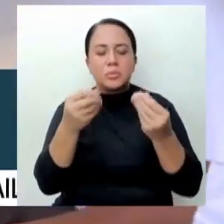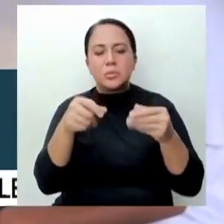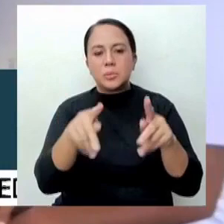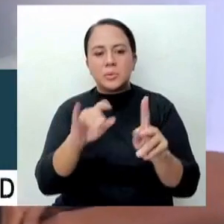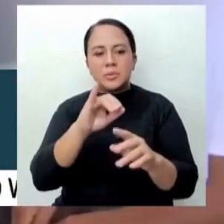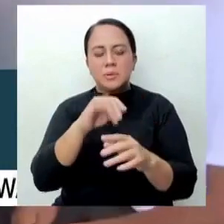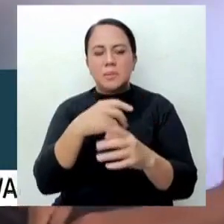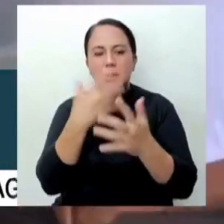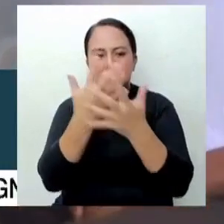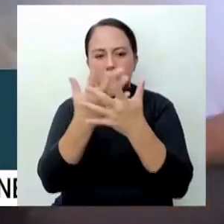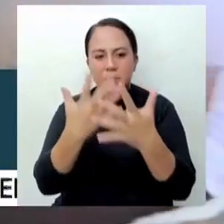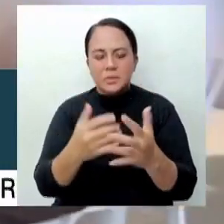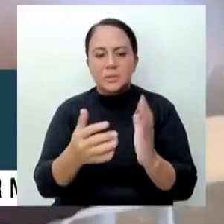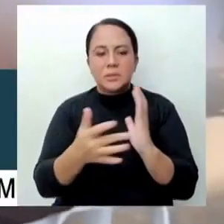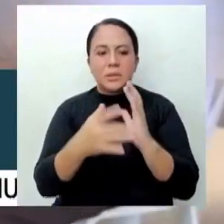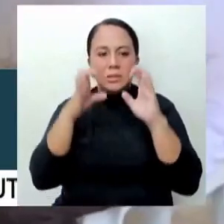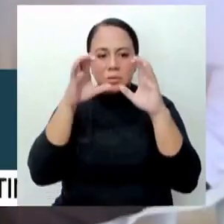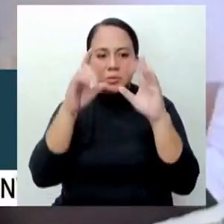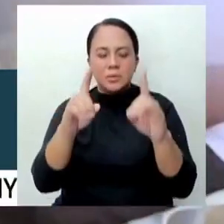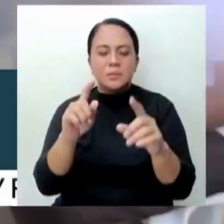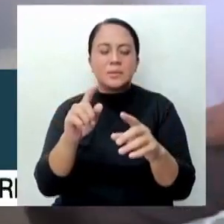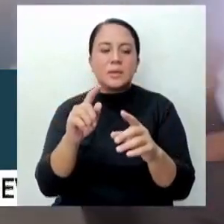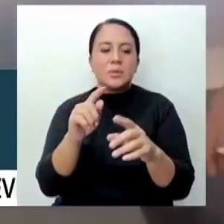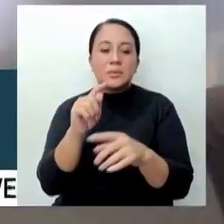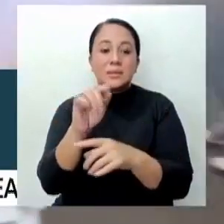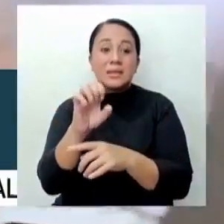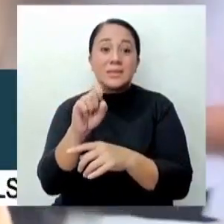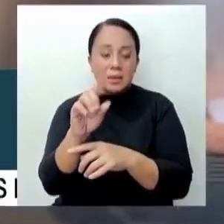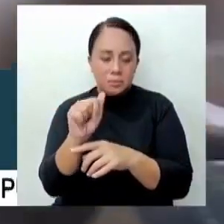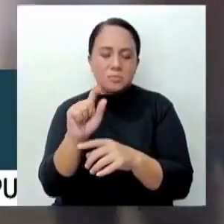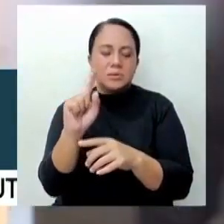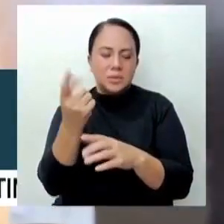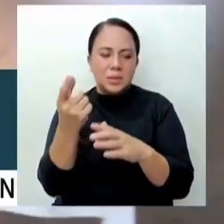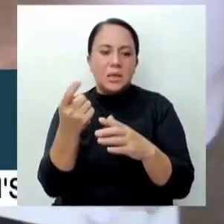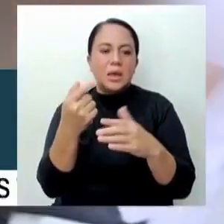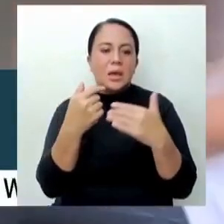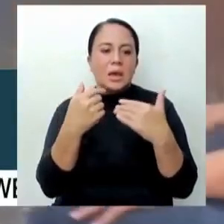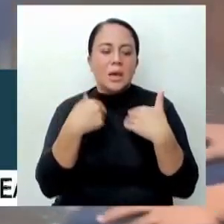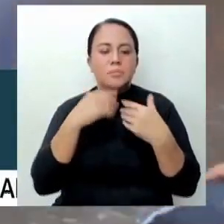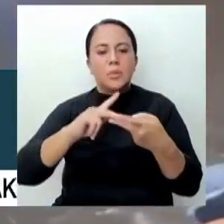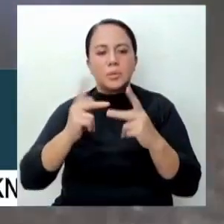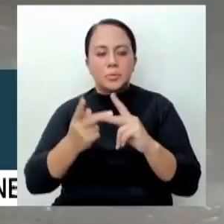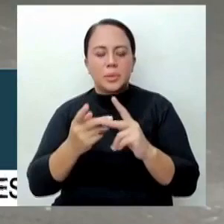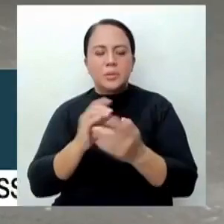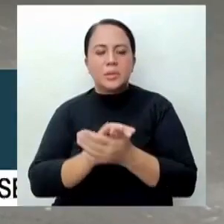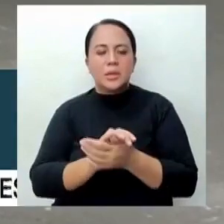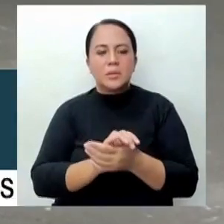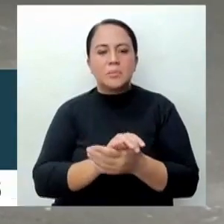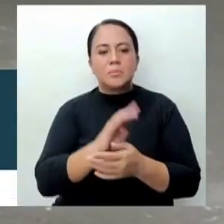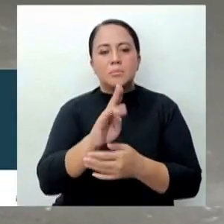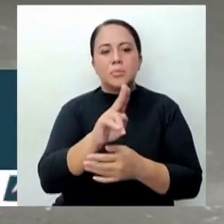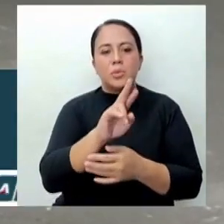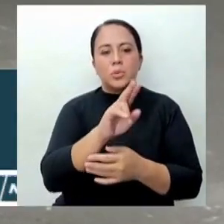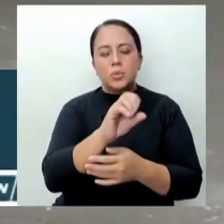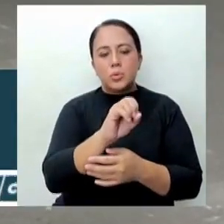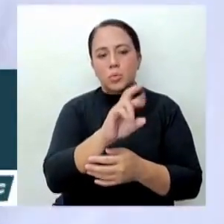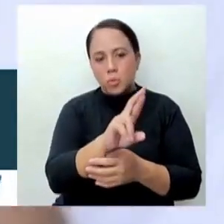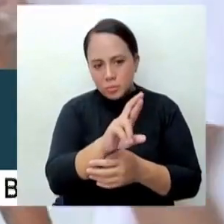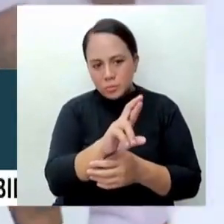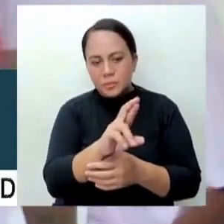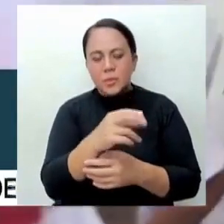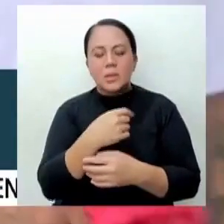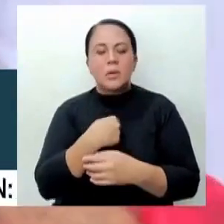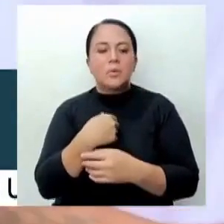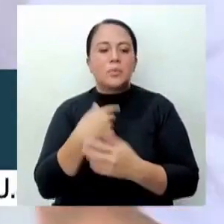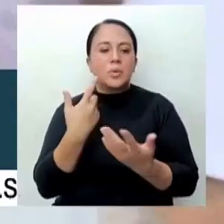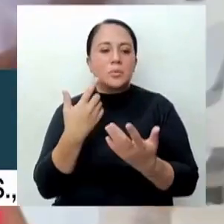only the Technical Education and Skills Development Authority, or TESDA, has partnered with Bucor in training released PDLs. Since taking office,